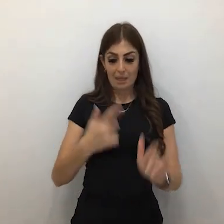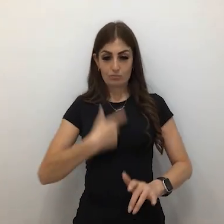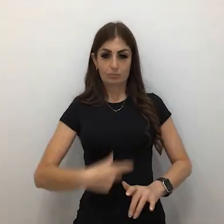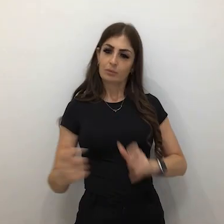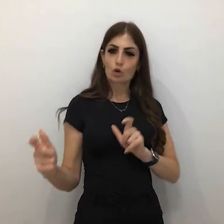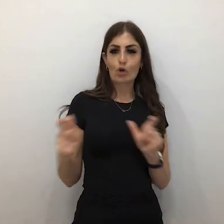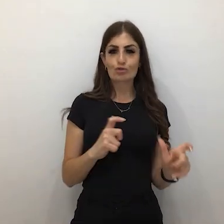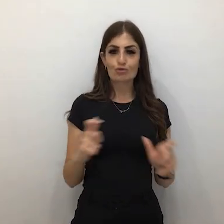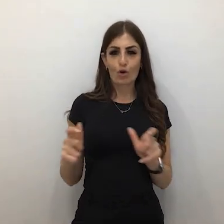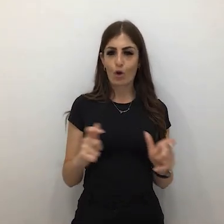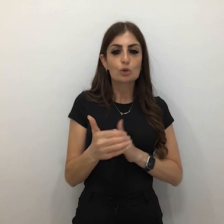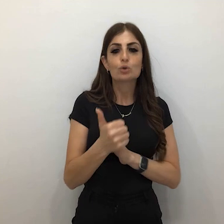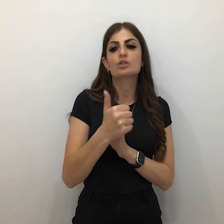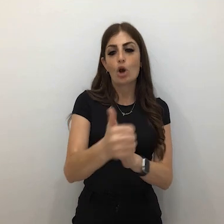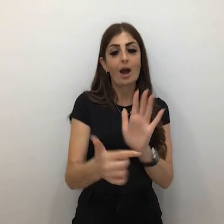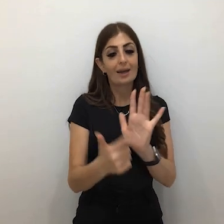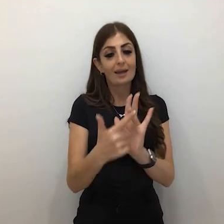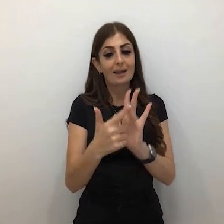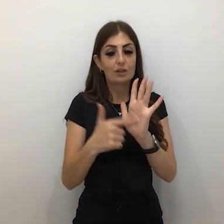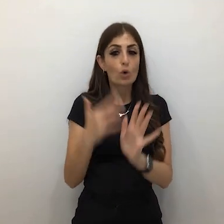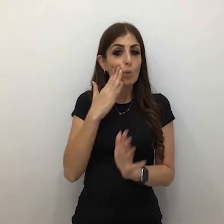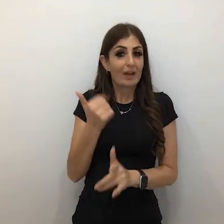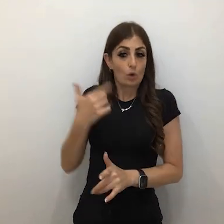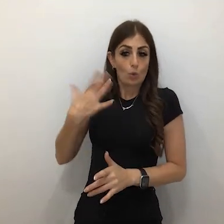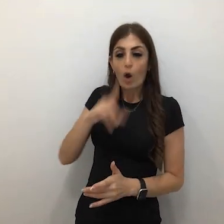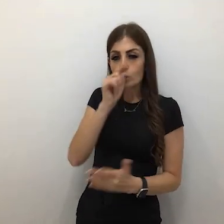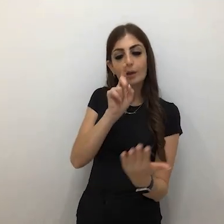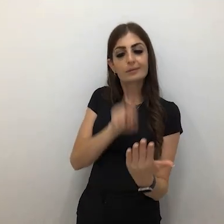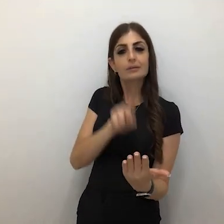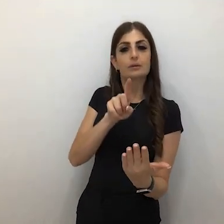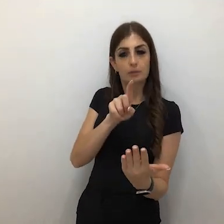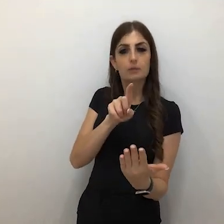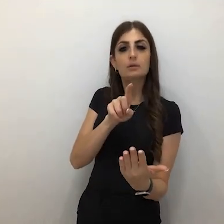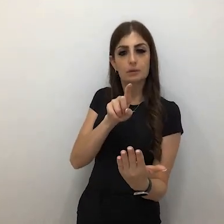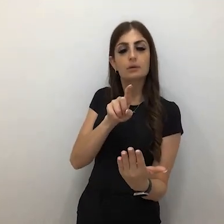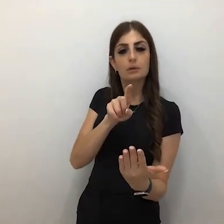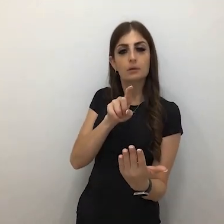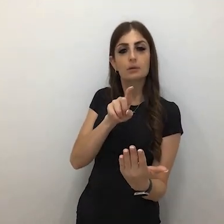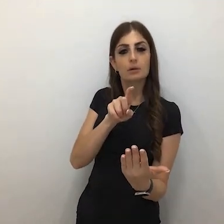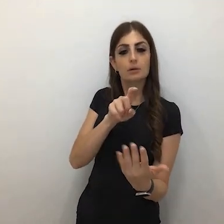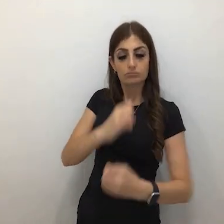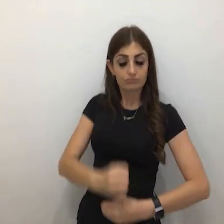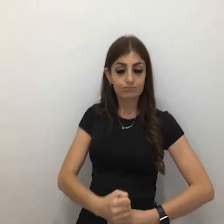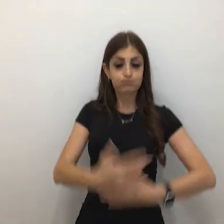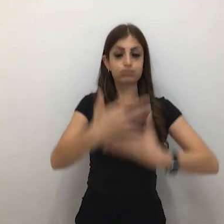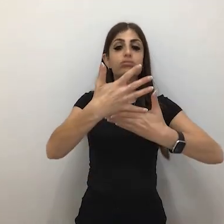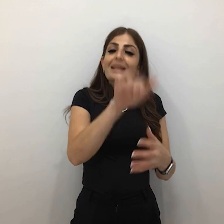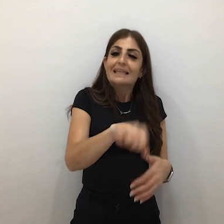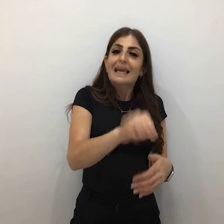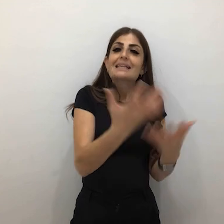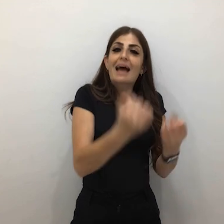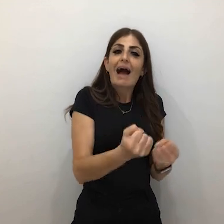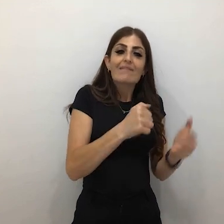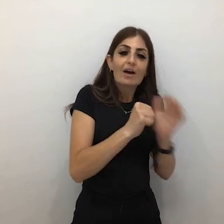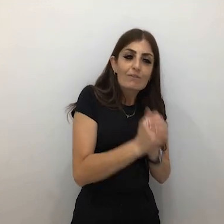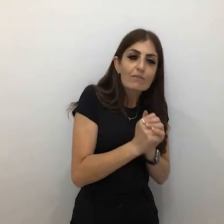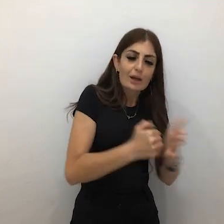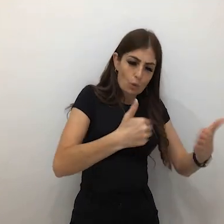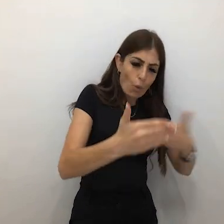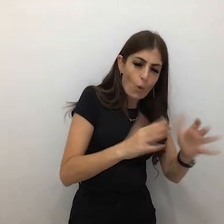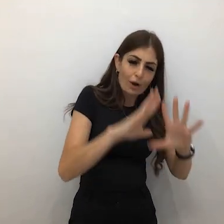on and what their options are, and how to make a decision about what to go and see as well. It was quite sort of overwhelming. I think from the public's perspective,